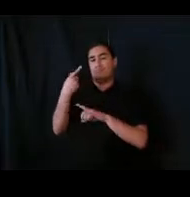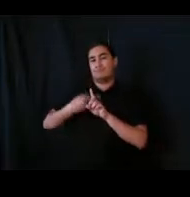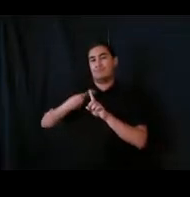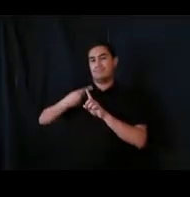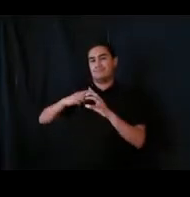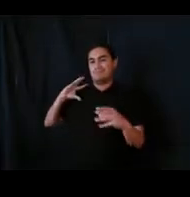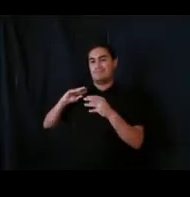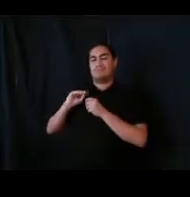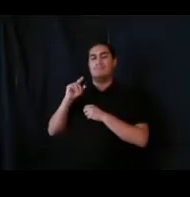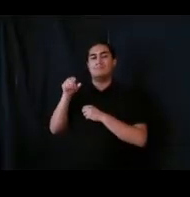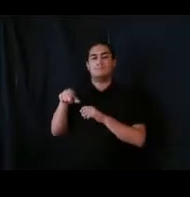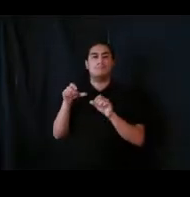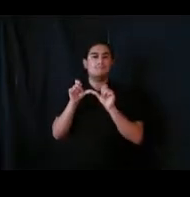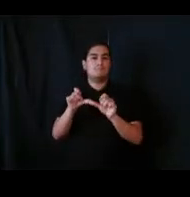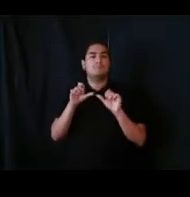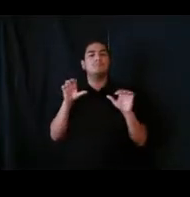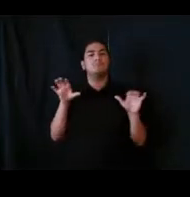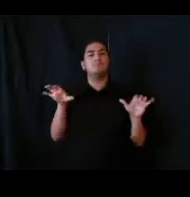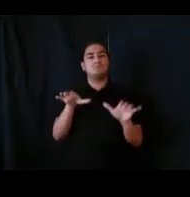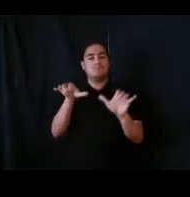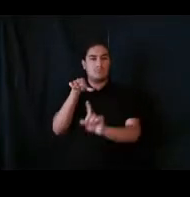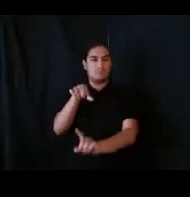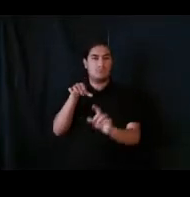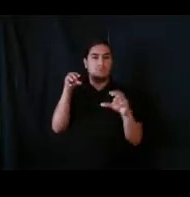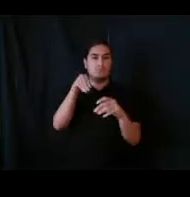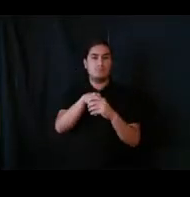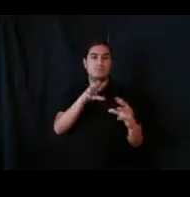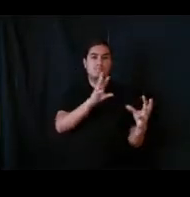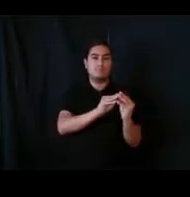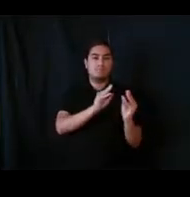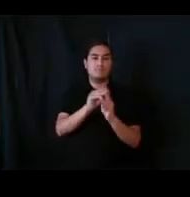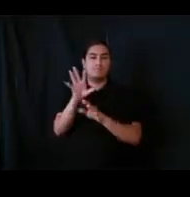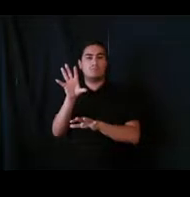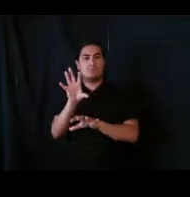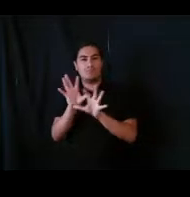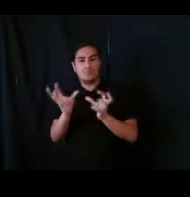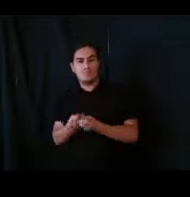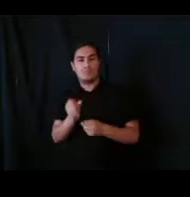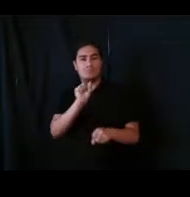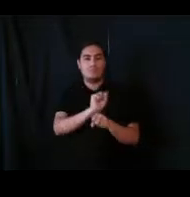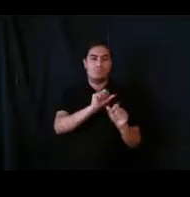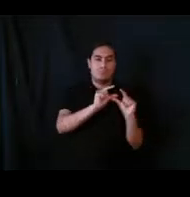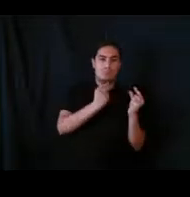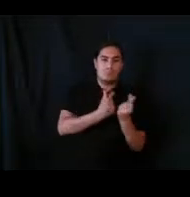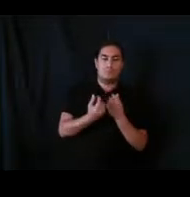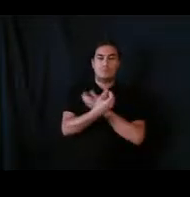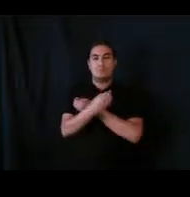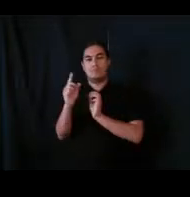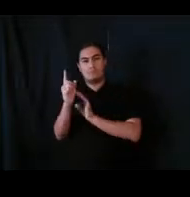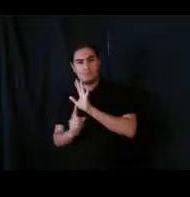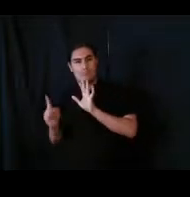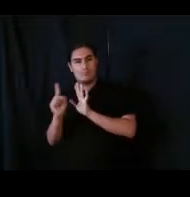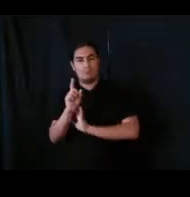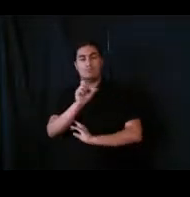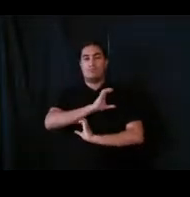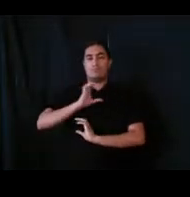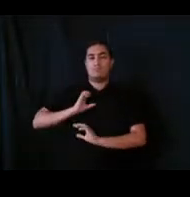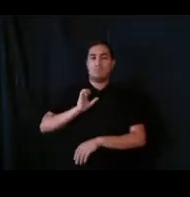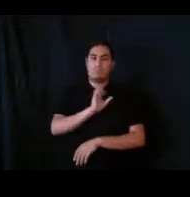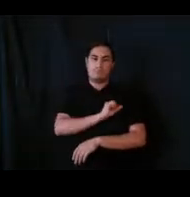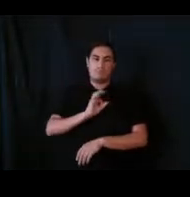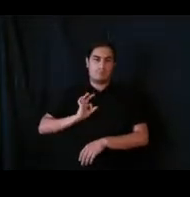a consensus driven process which included meetings workshops work groups and office hours where commission staff collaborated with